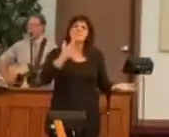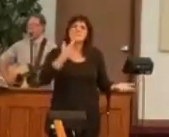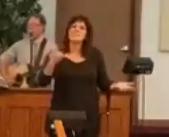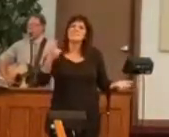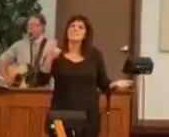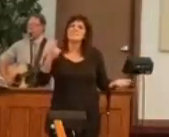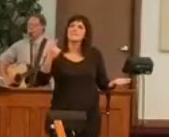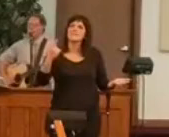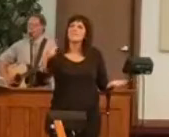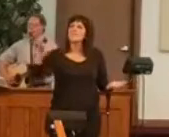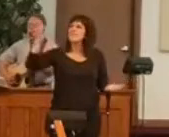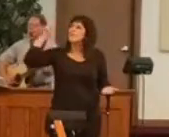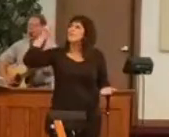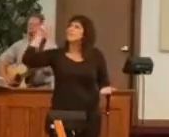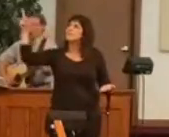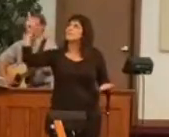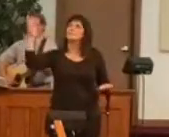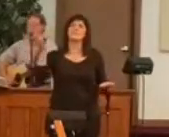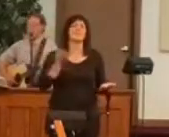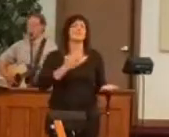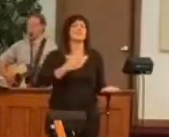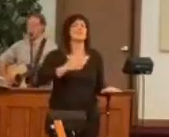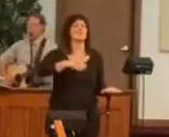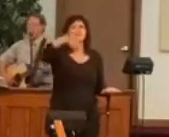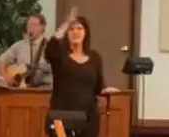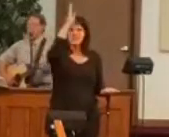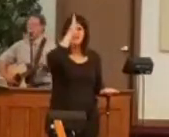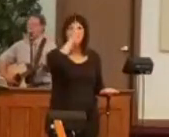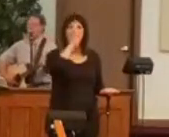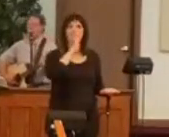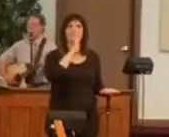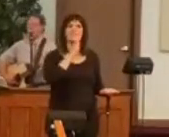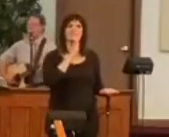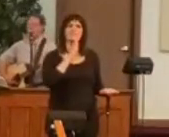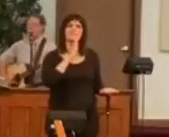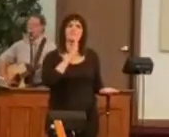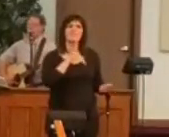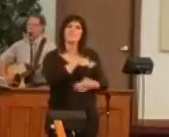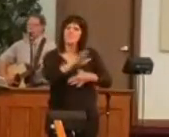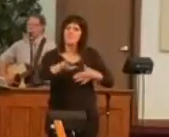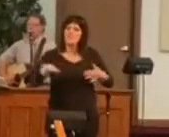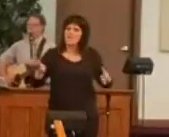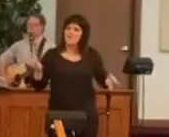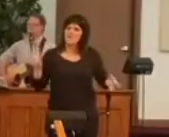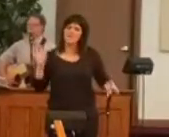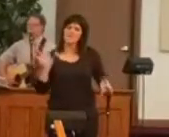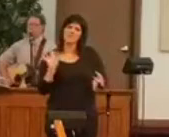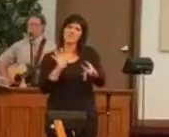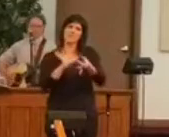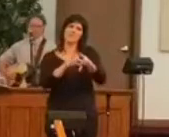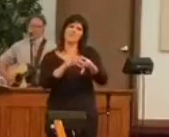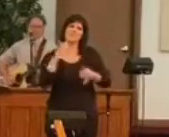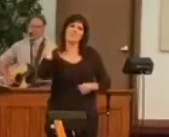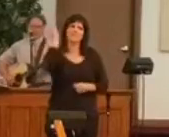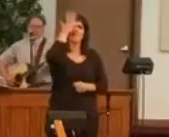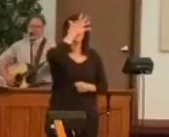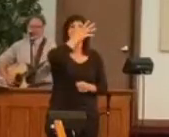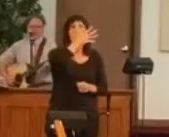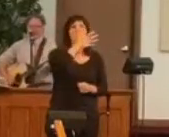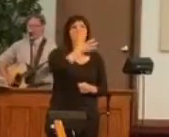to say that you're my God. You're